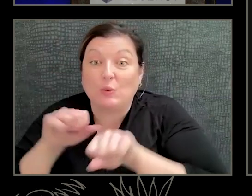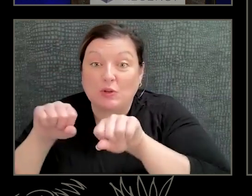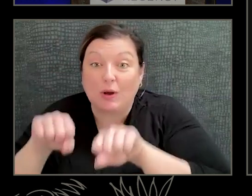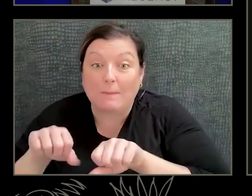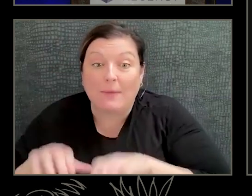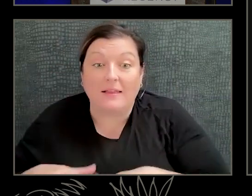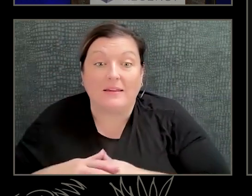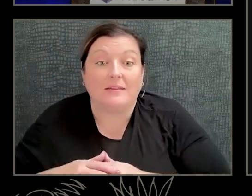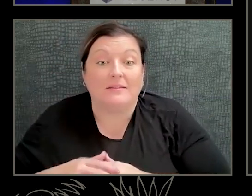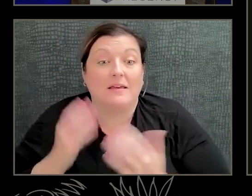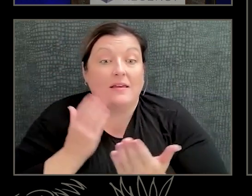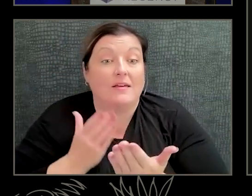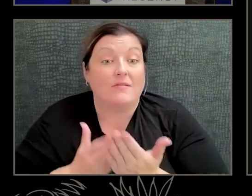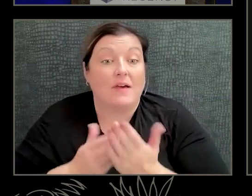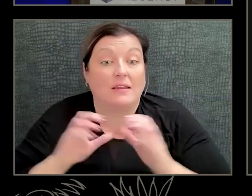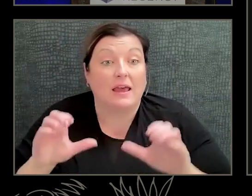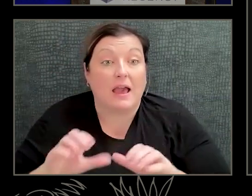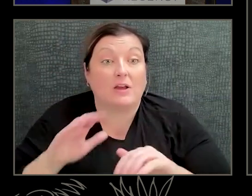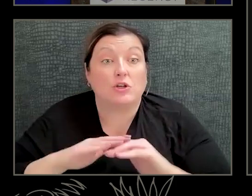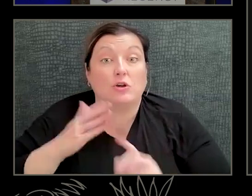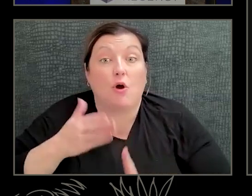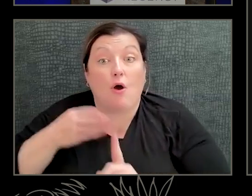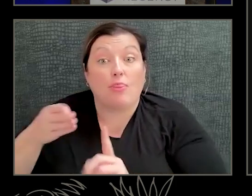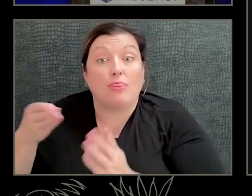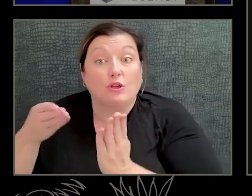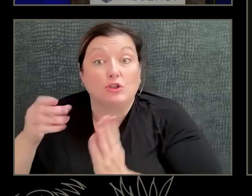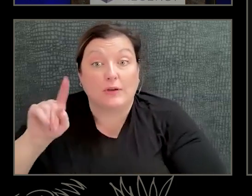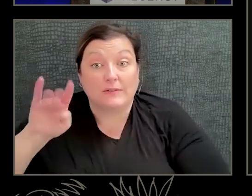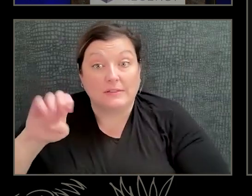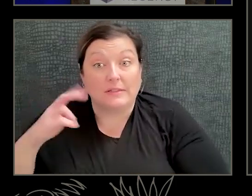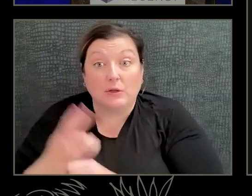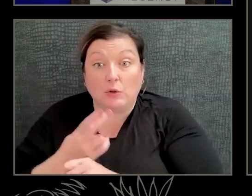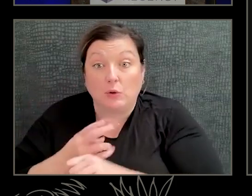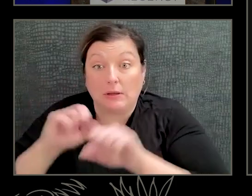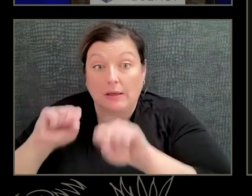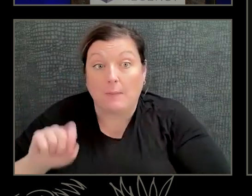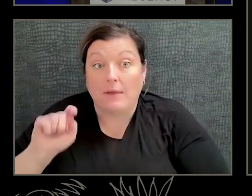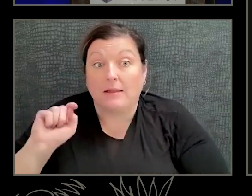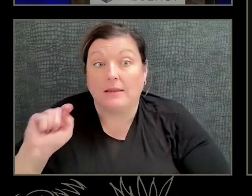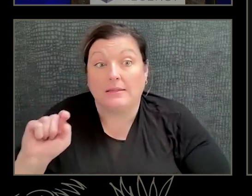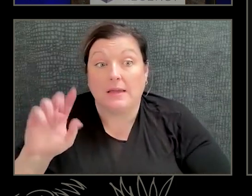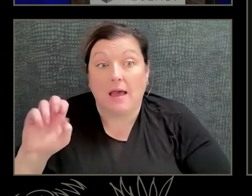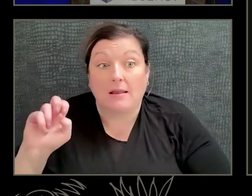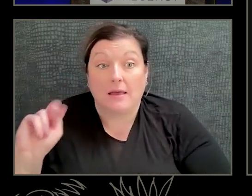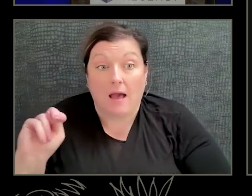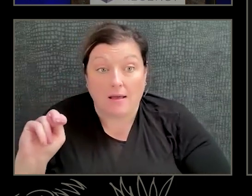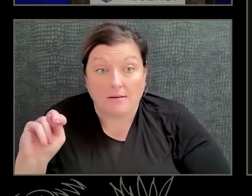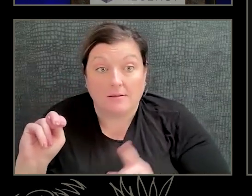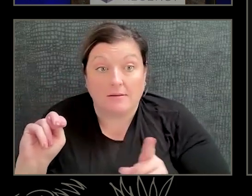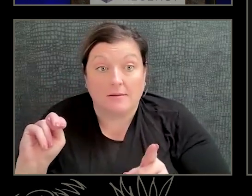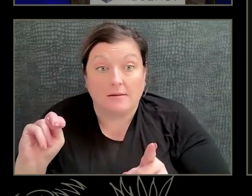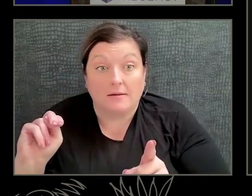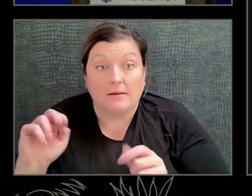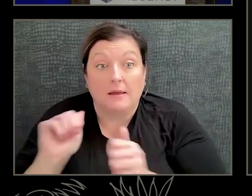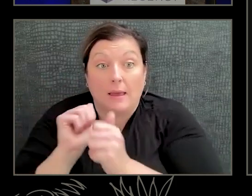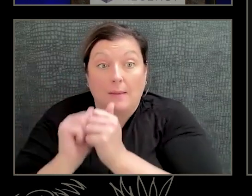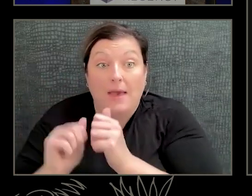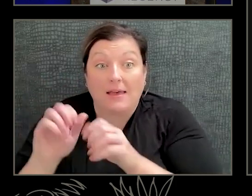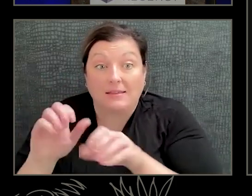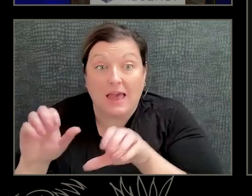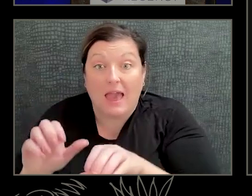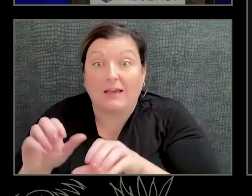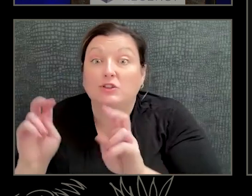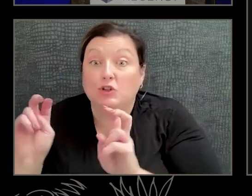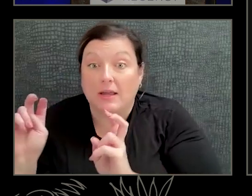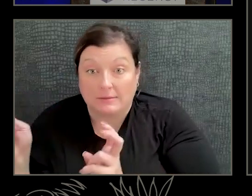action on the server side, you would use ability.can and pass the action and the